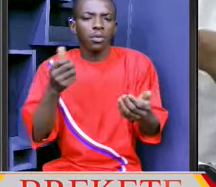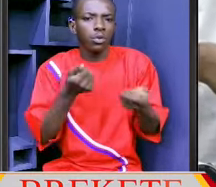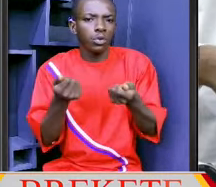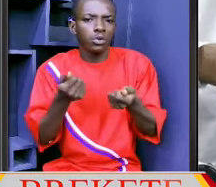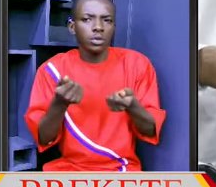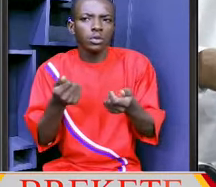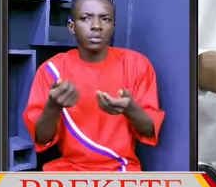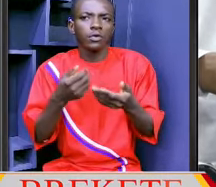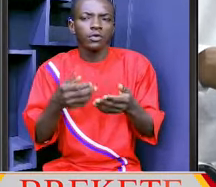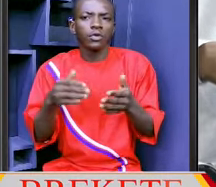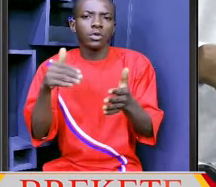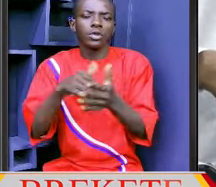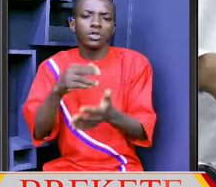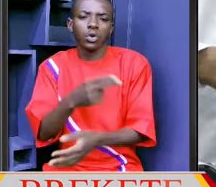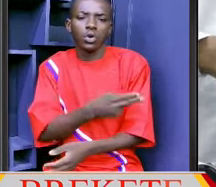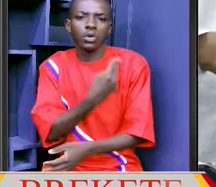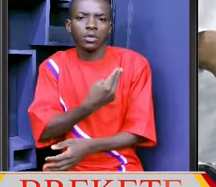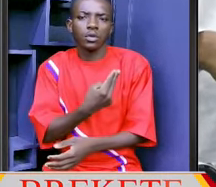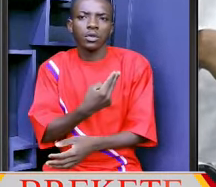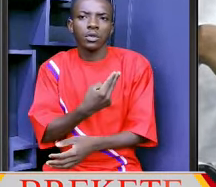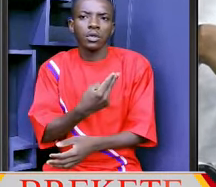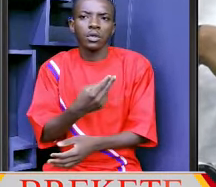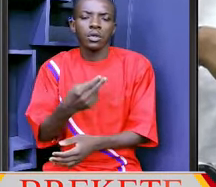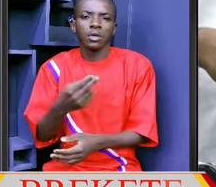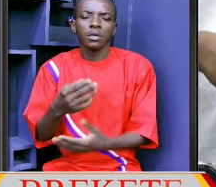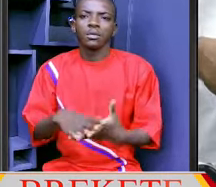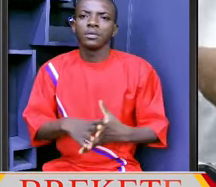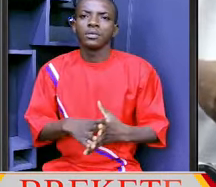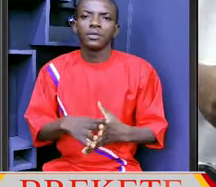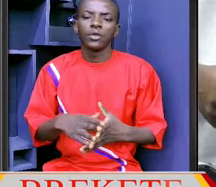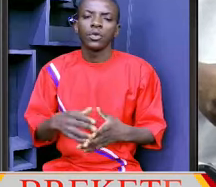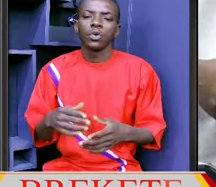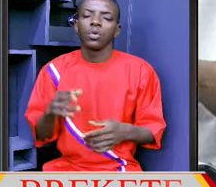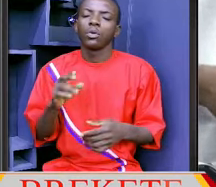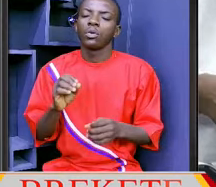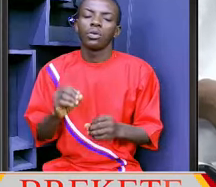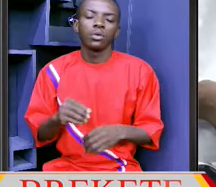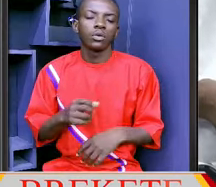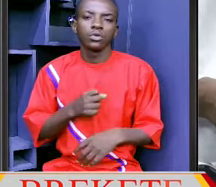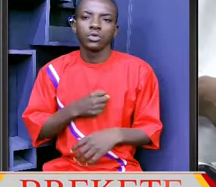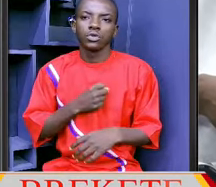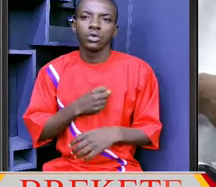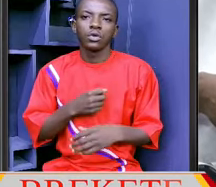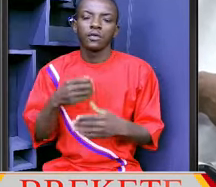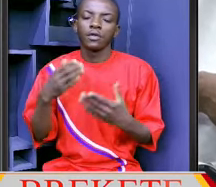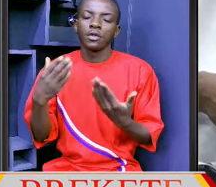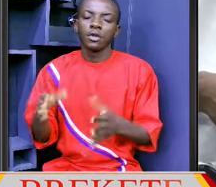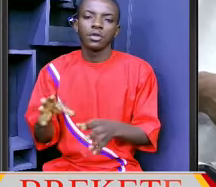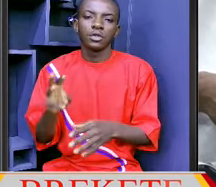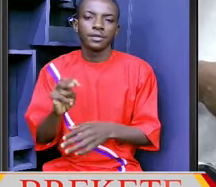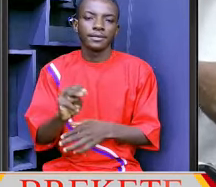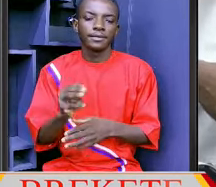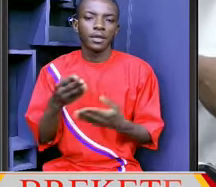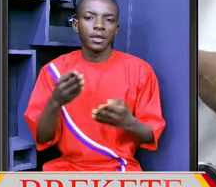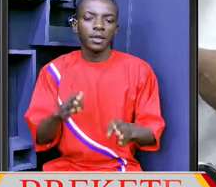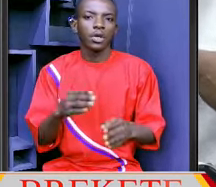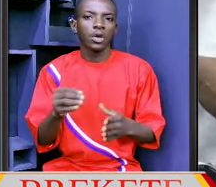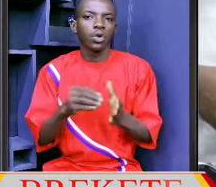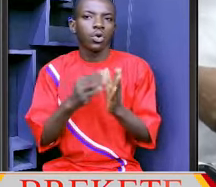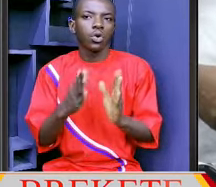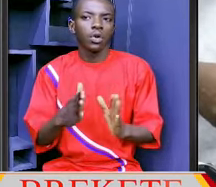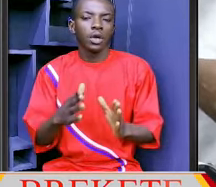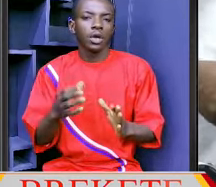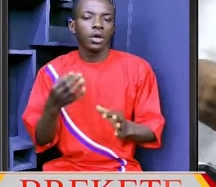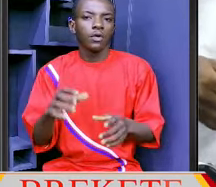moto, before they reach hospital. He has say, oh, we are sorry, we have lost him. The owner